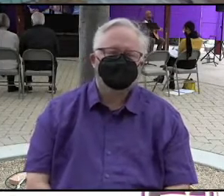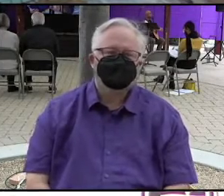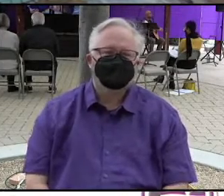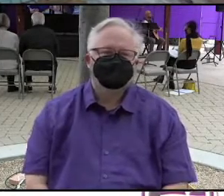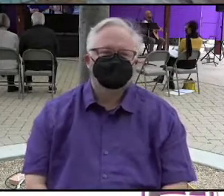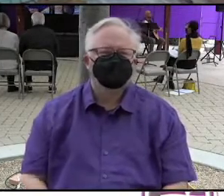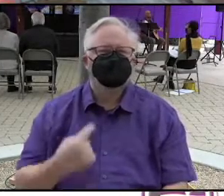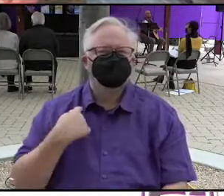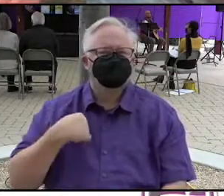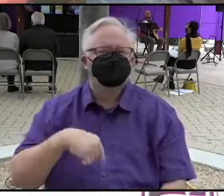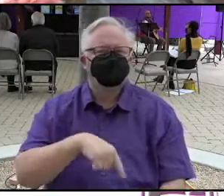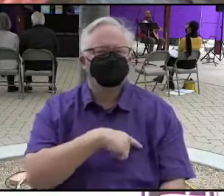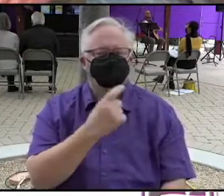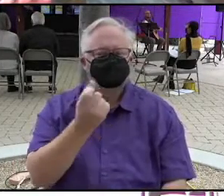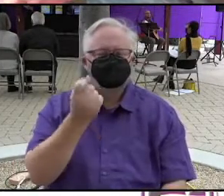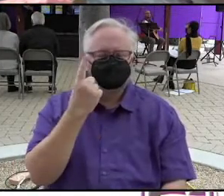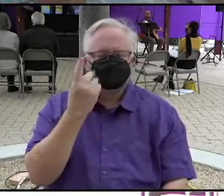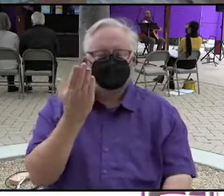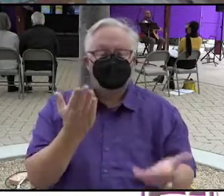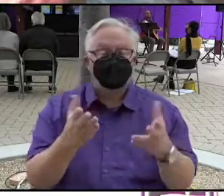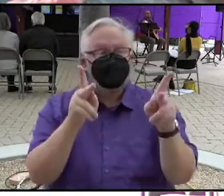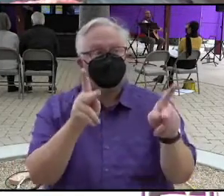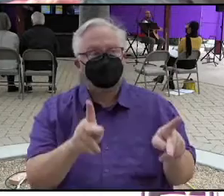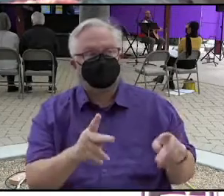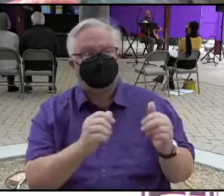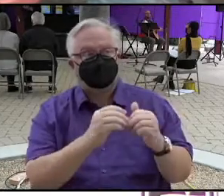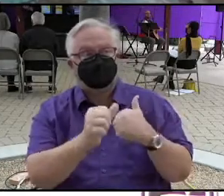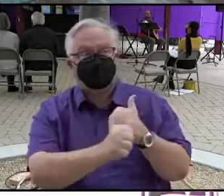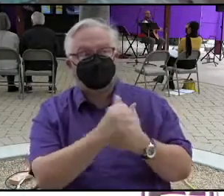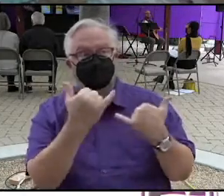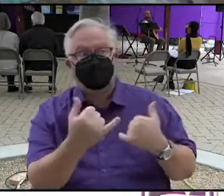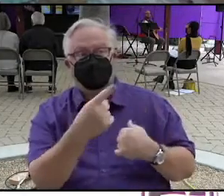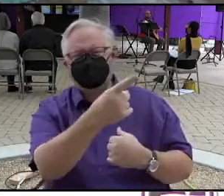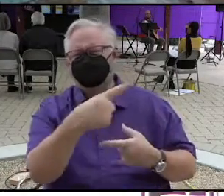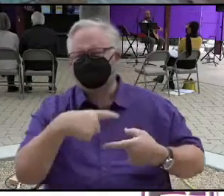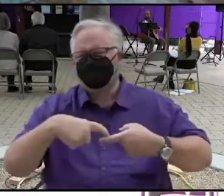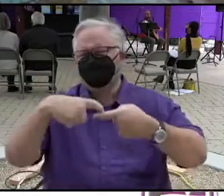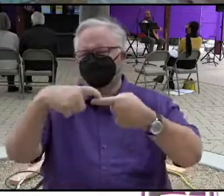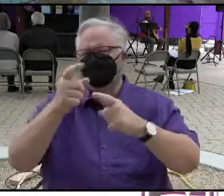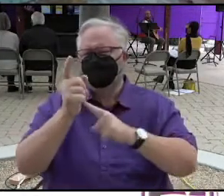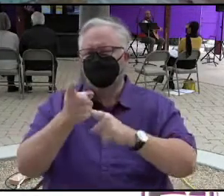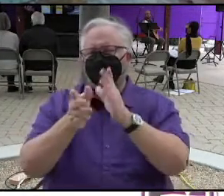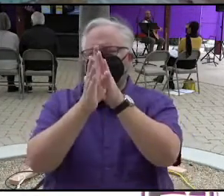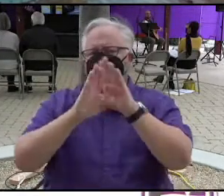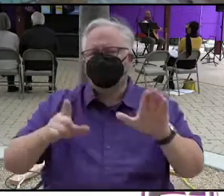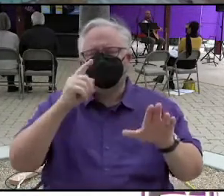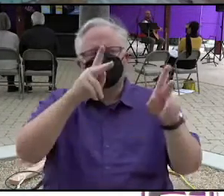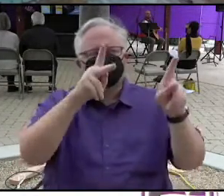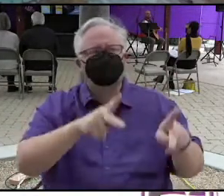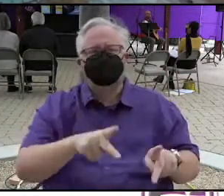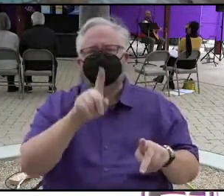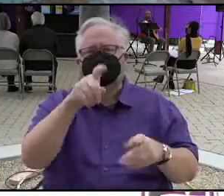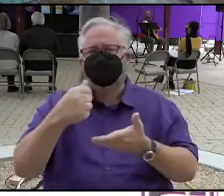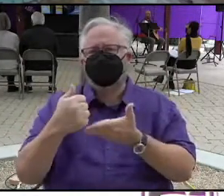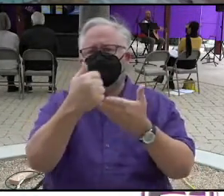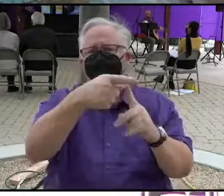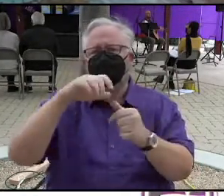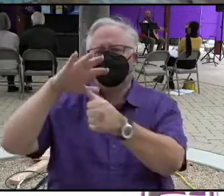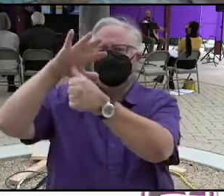We understand that there may be someone in danger right now, and so we'll hold a moment of silence for them.